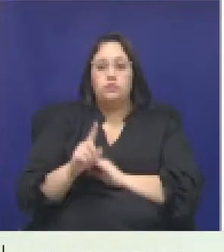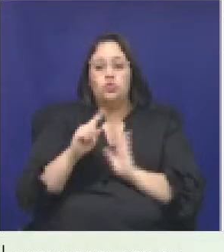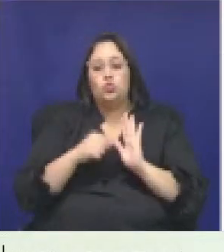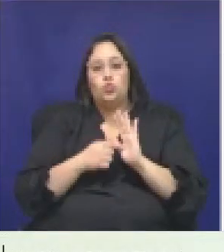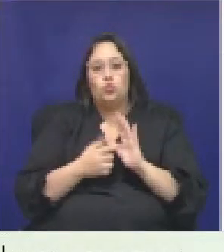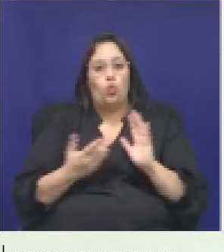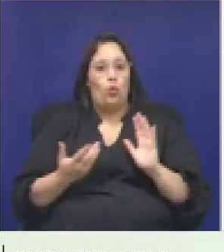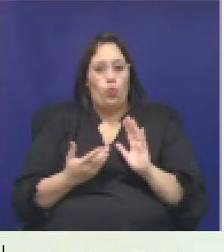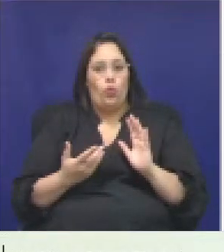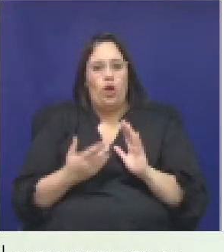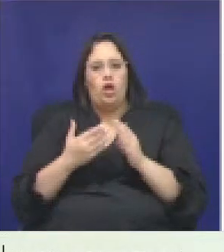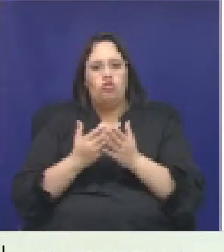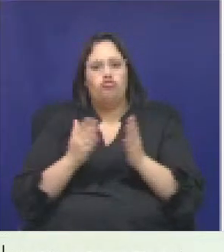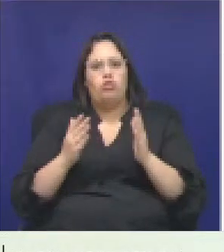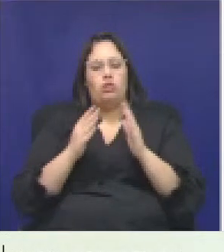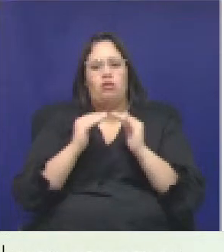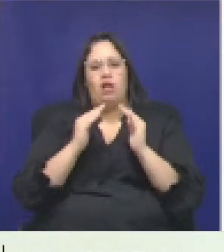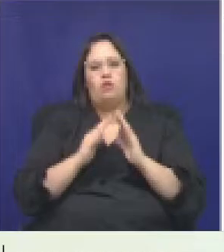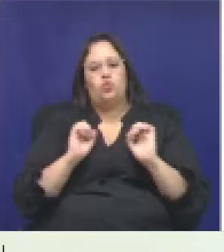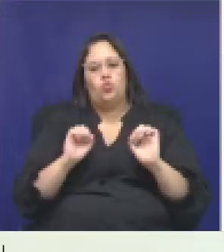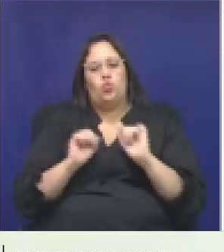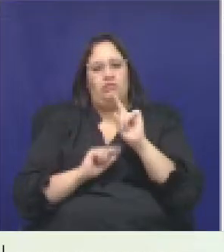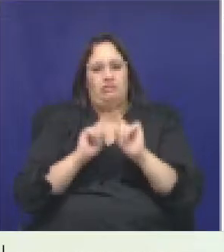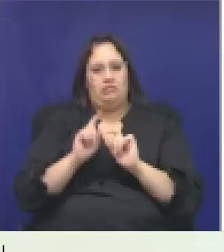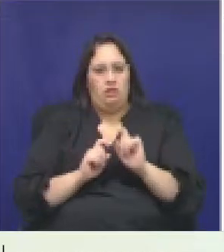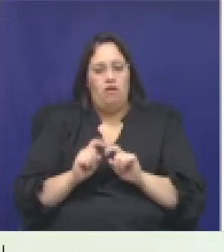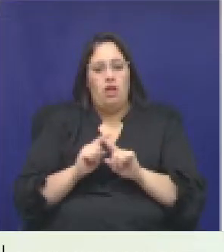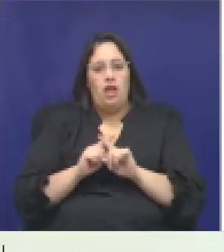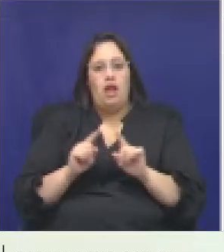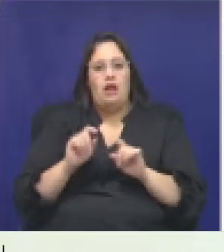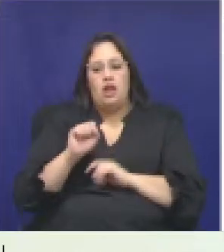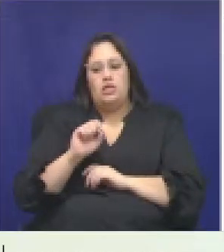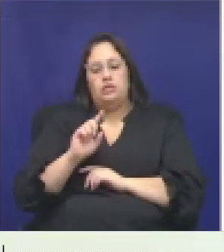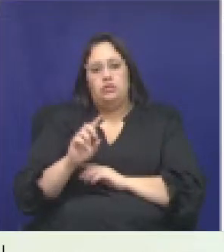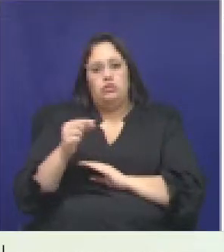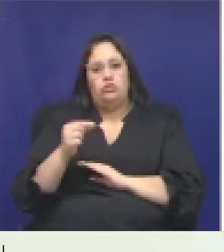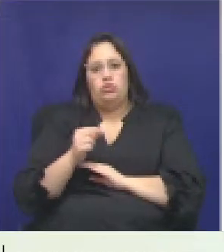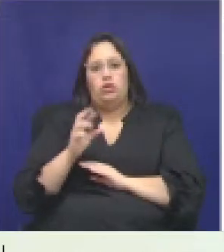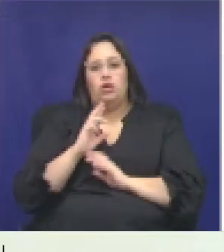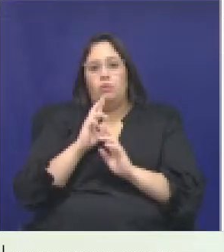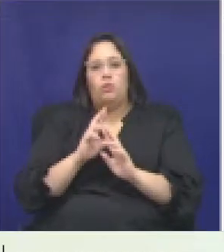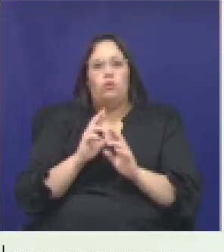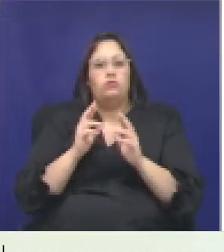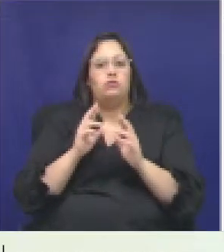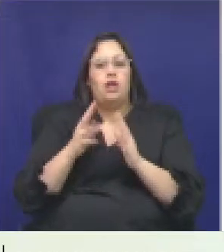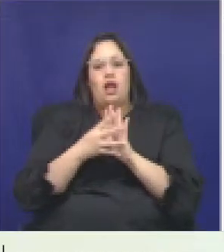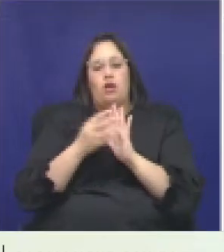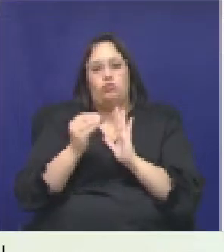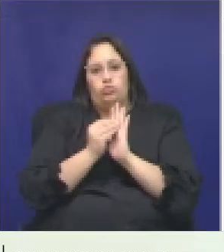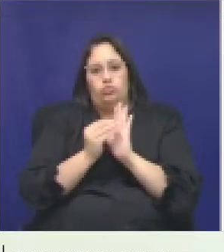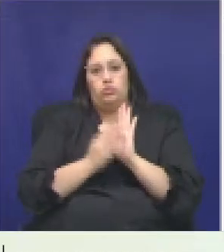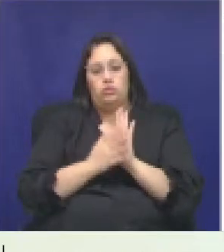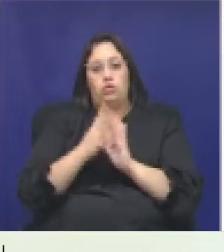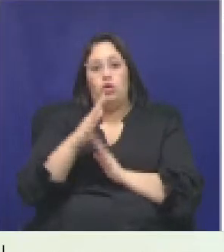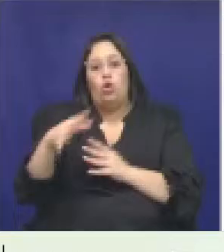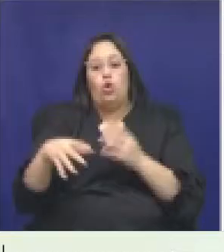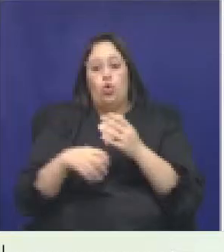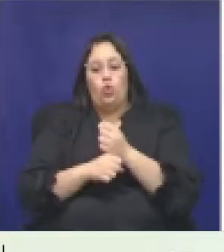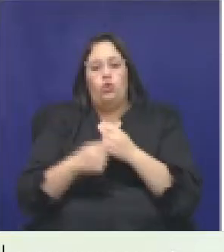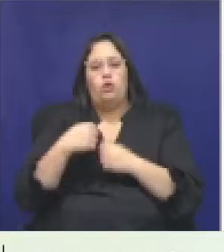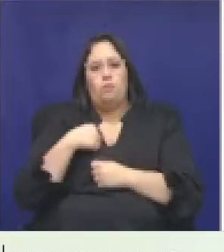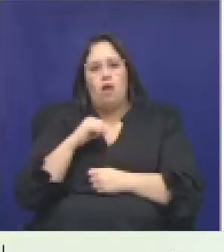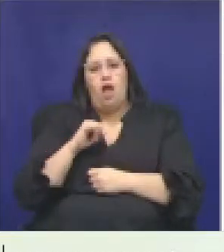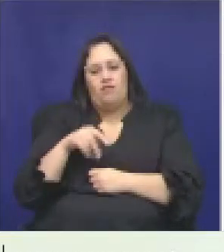in the General Household Survey and SDG reporting outputs. In conclusion, the IFP